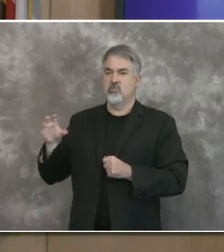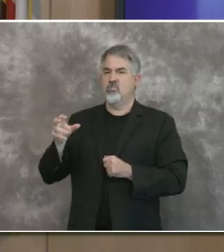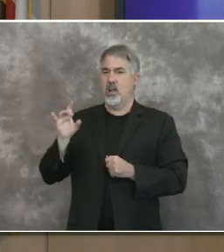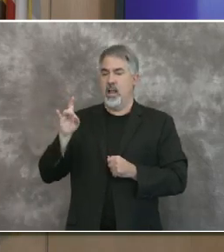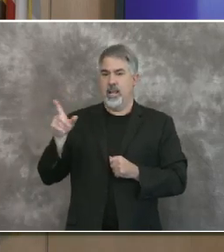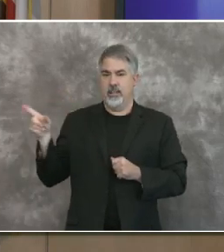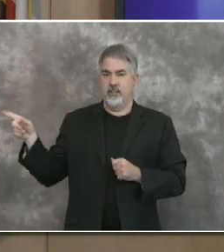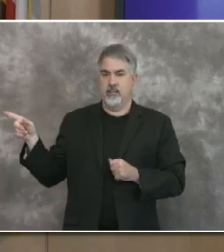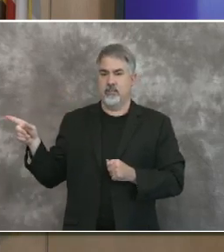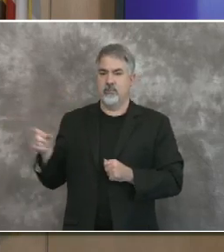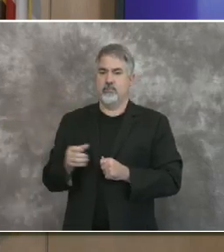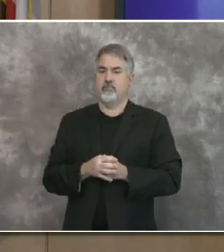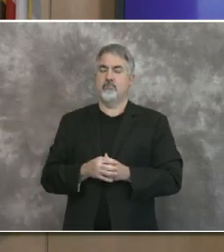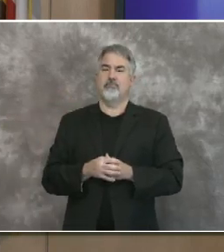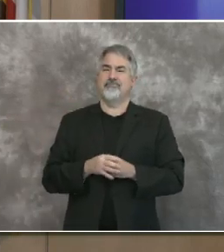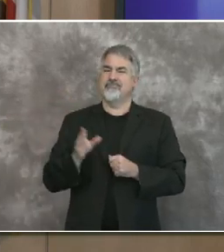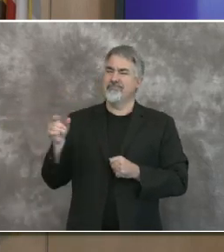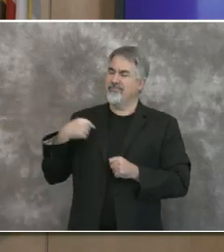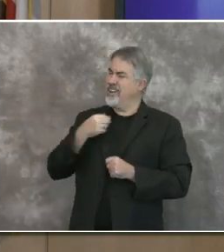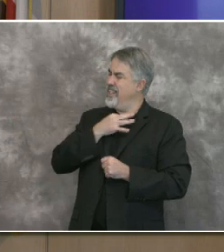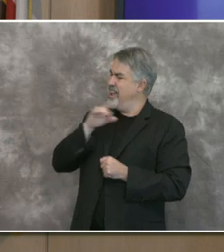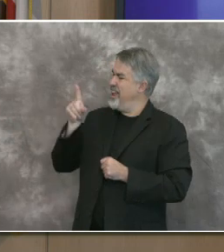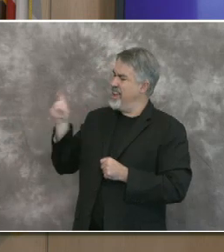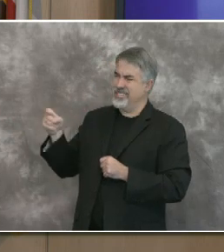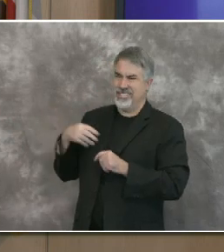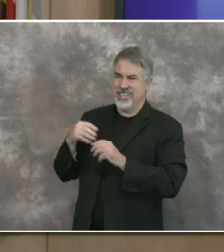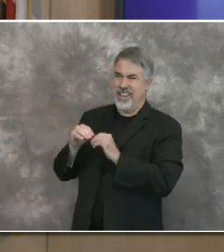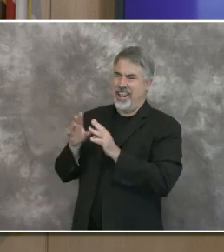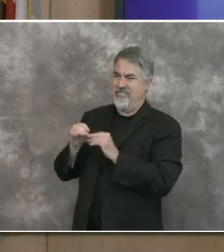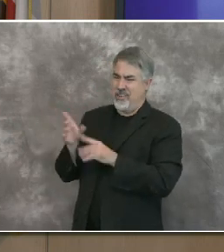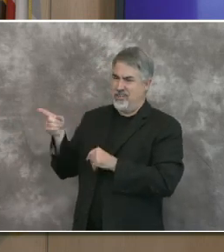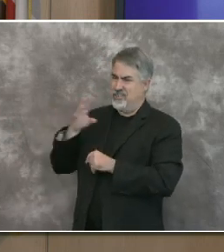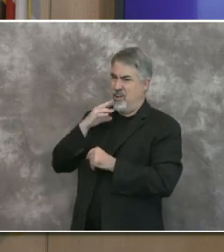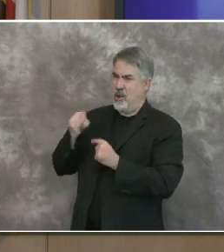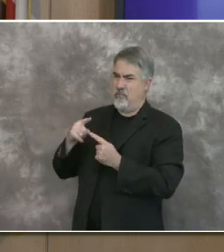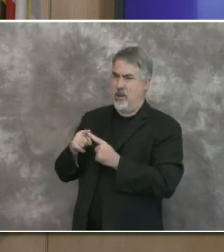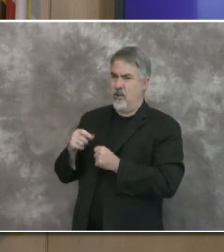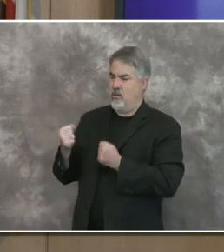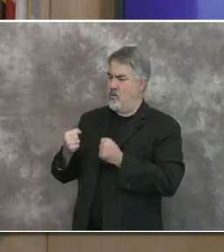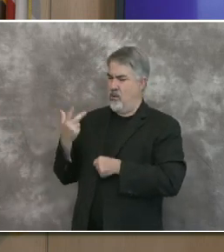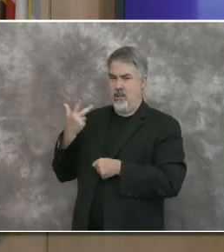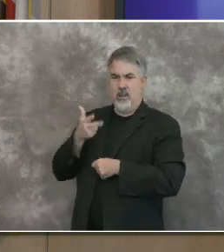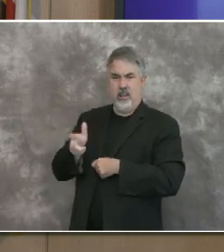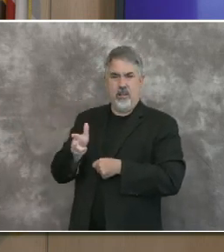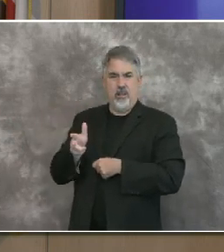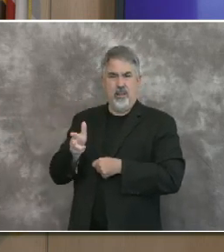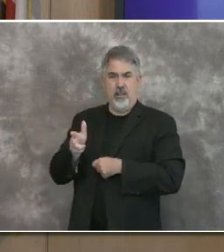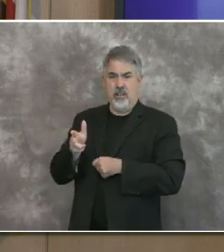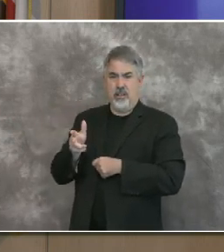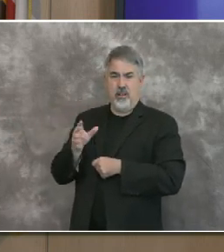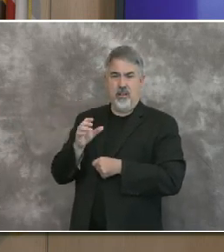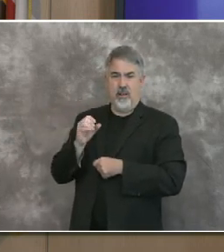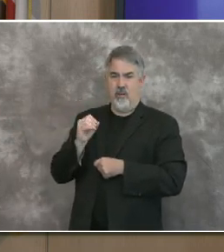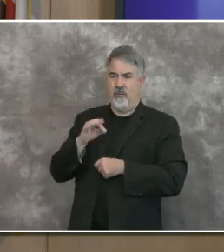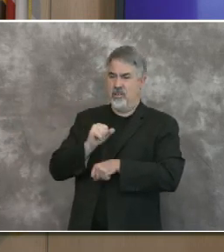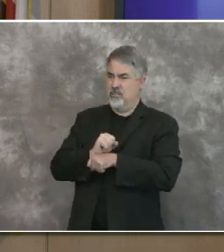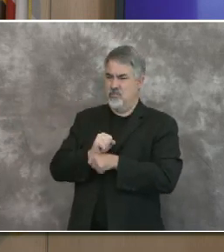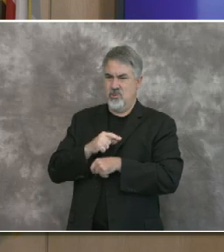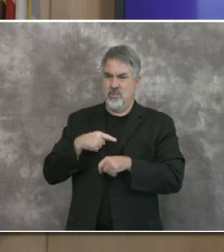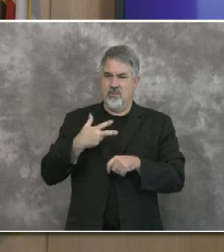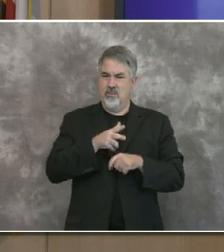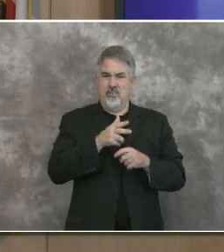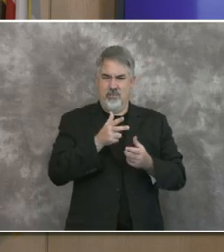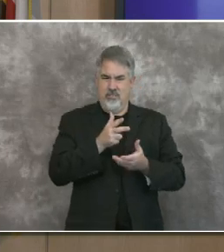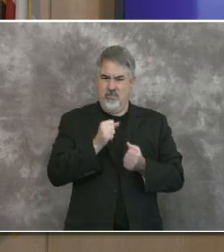Hi, I just wanted to clarify first, as to those curbside pickups, the car washes, return to offices, et cetera. When necessary,